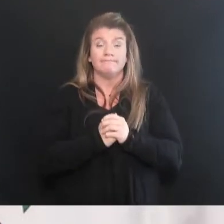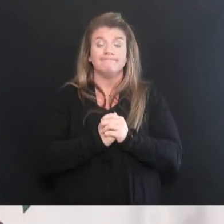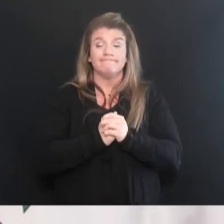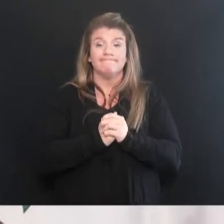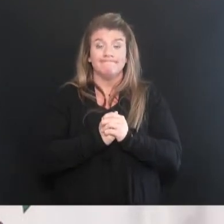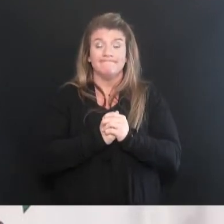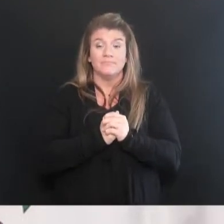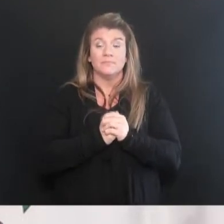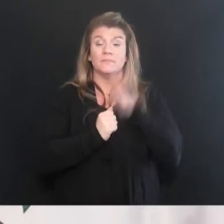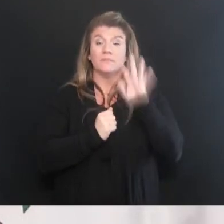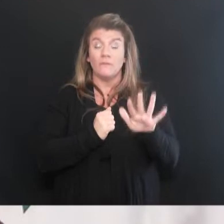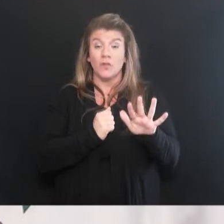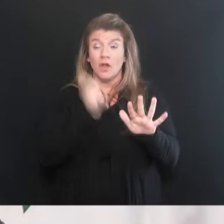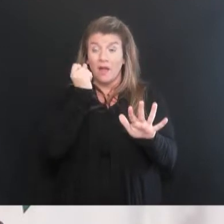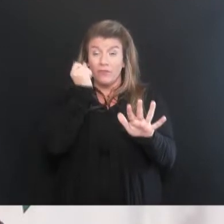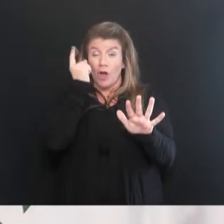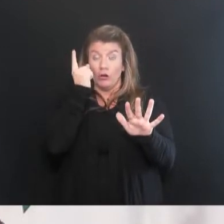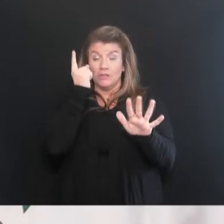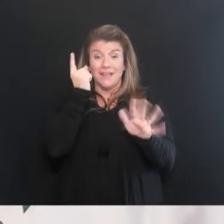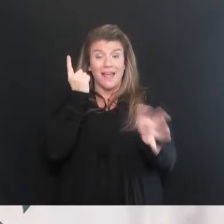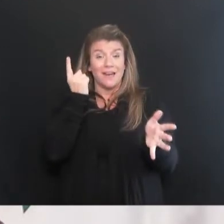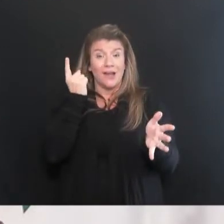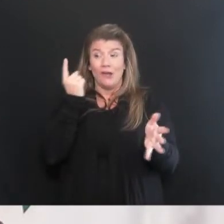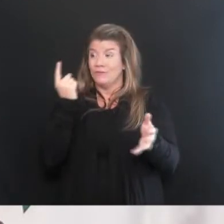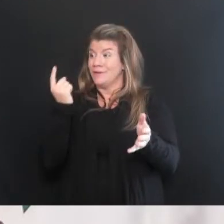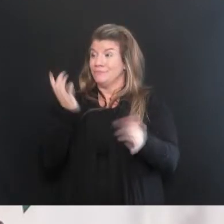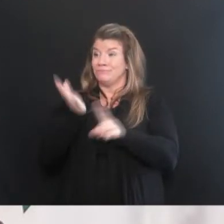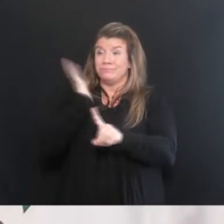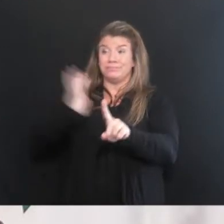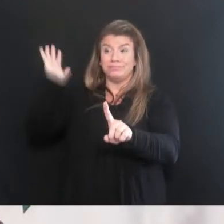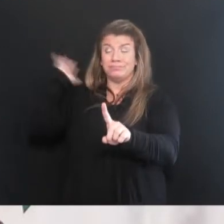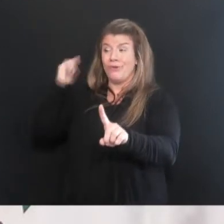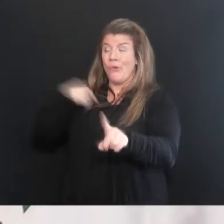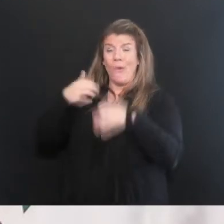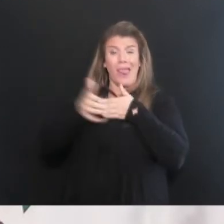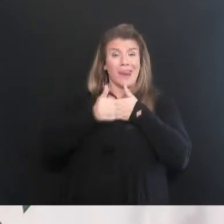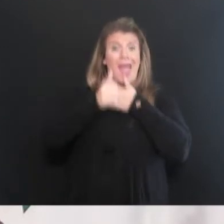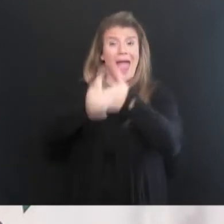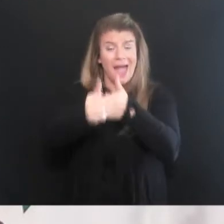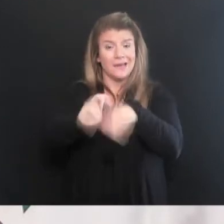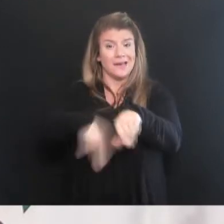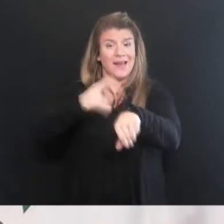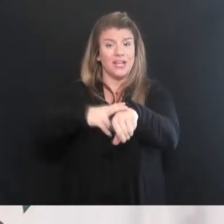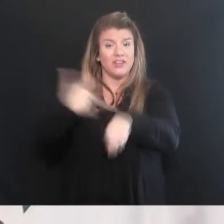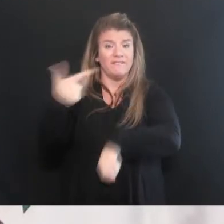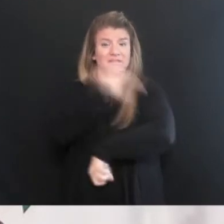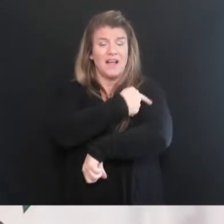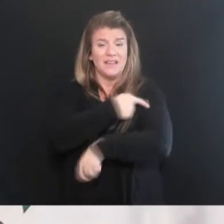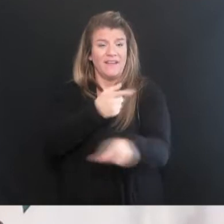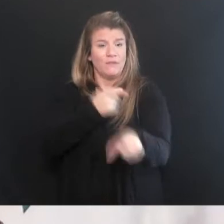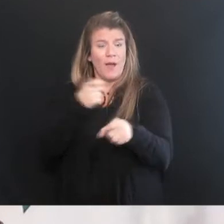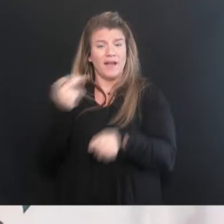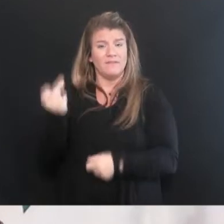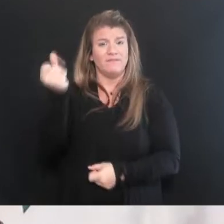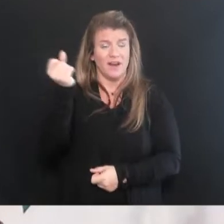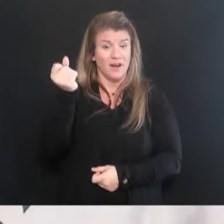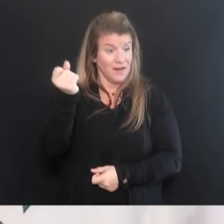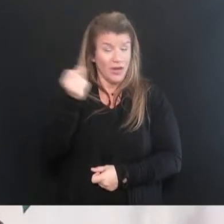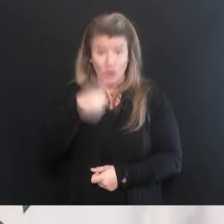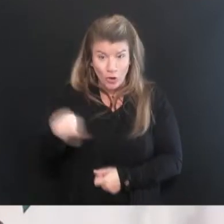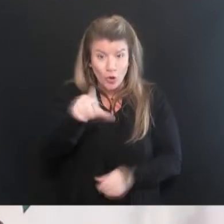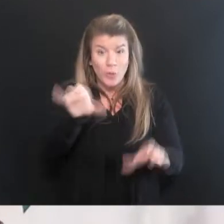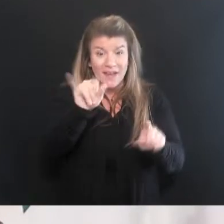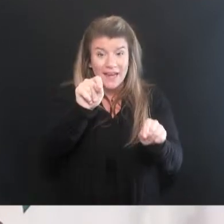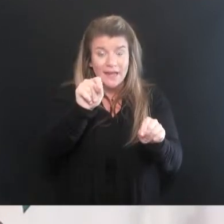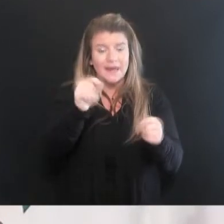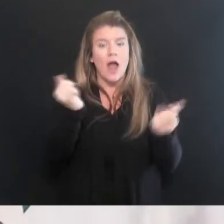this. West Virginia, you led the nation. You jumped out and led the entire nation in getting vaccinated. You did. Now,